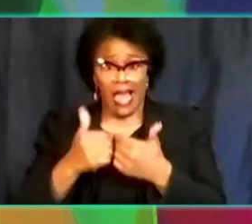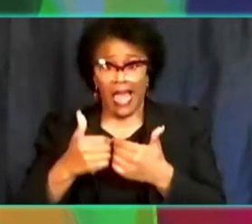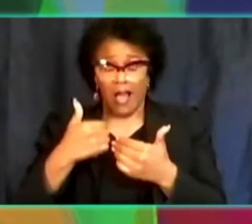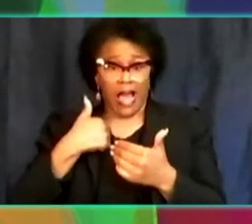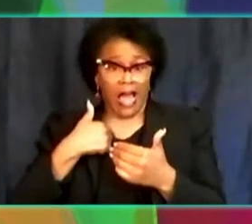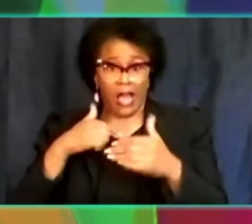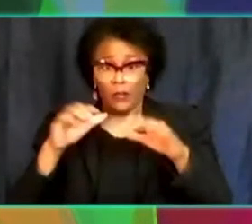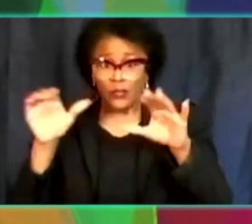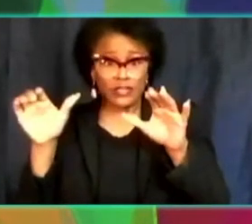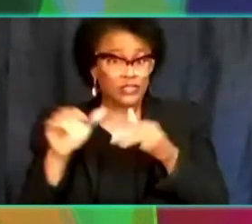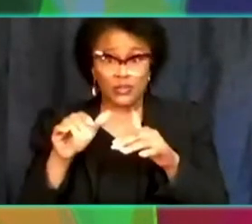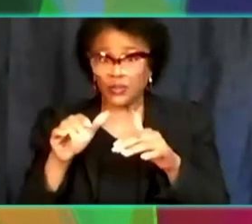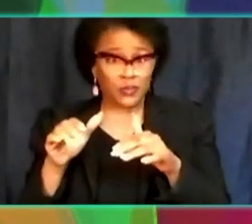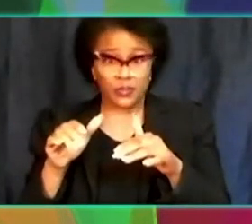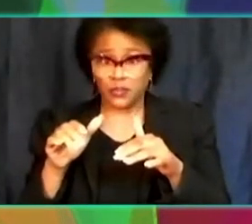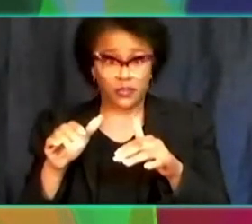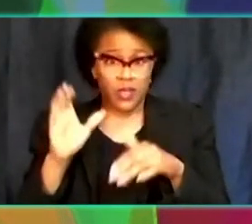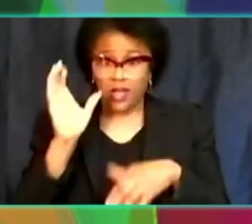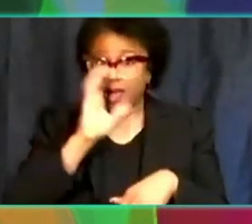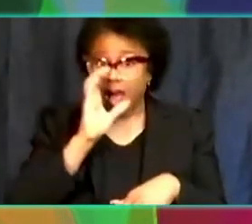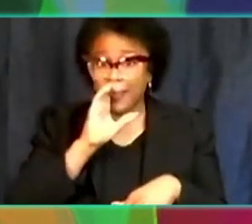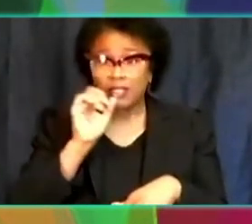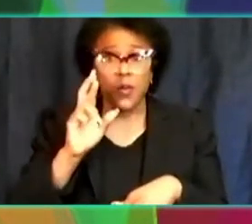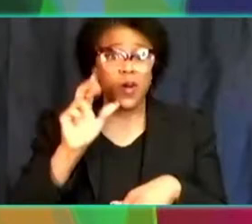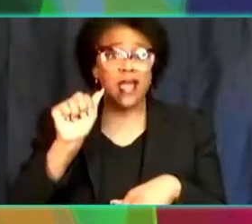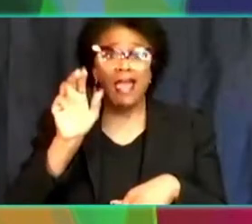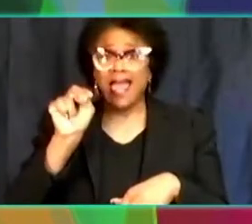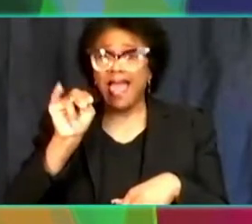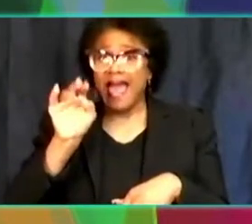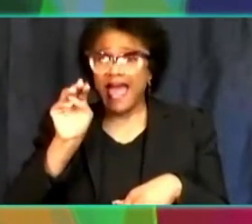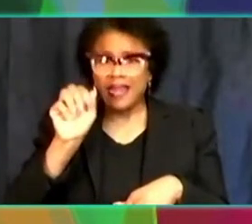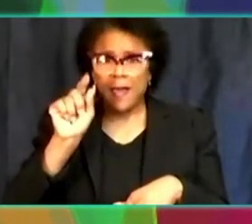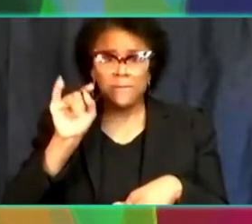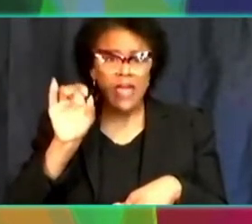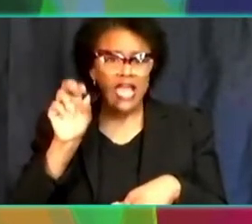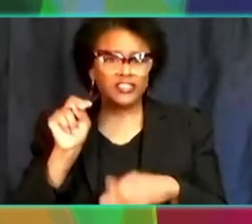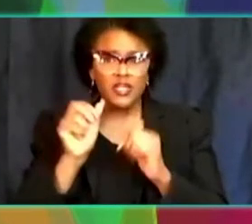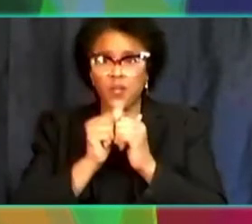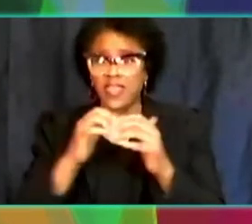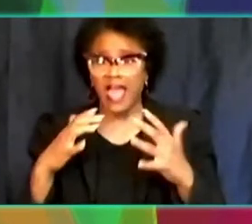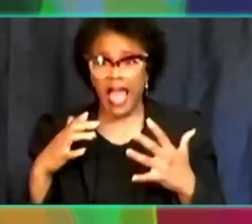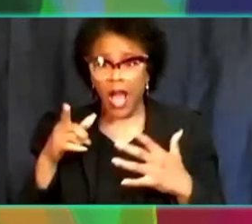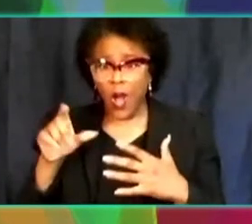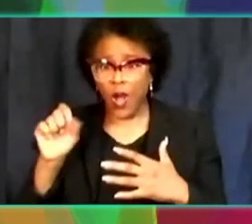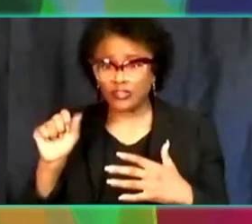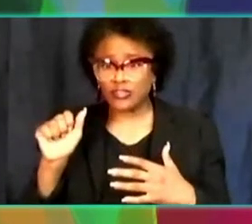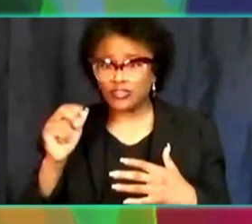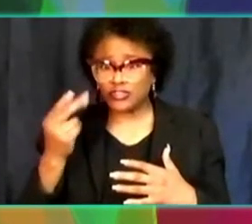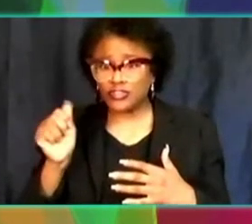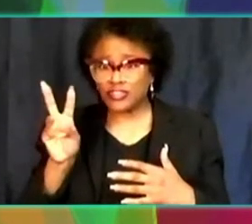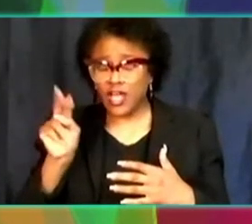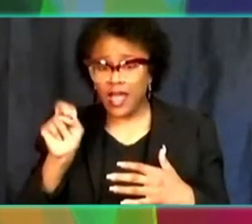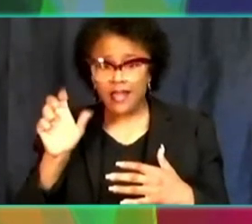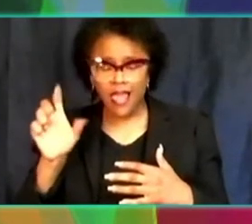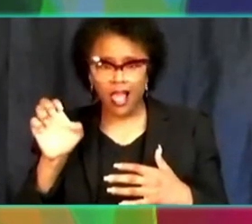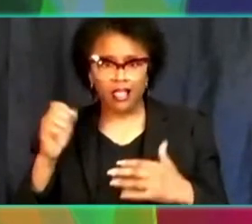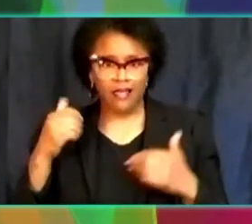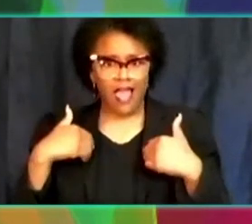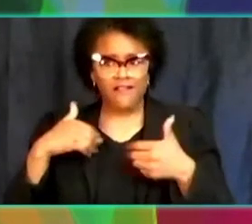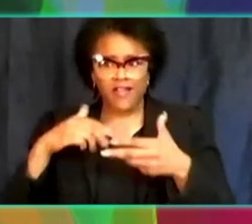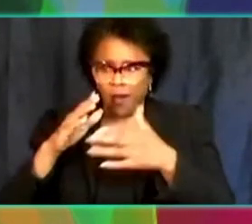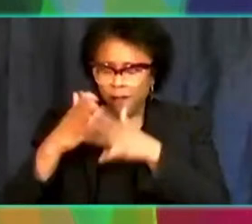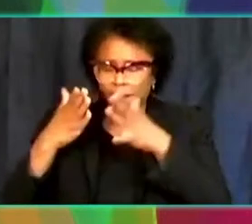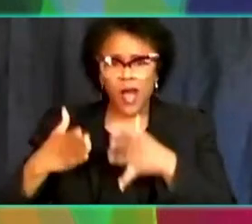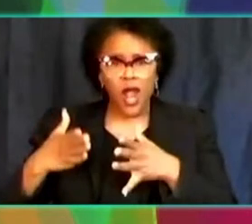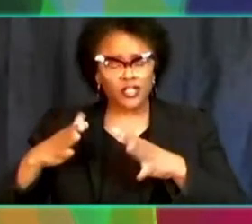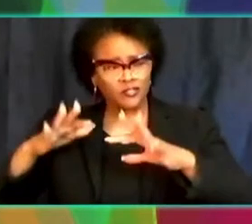I don't know how I would do comics or animation or anything without having Chanel. It's just beautiful to have somebody to partner with. And the